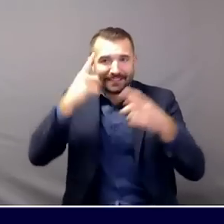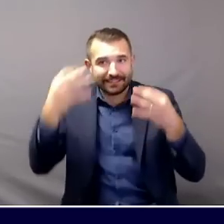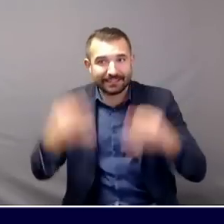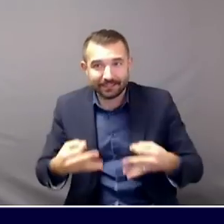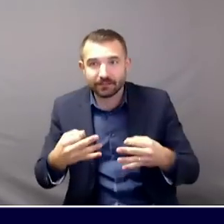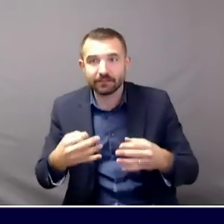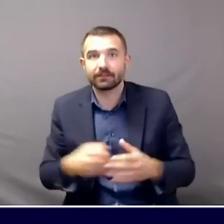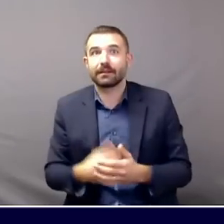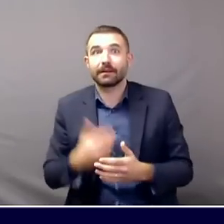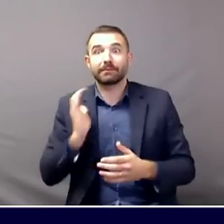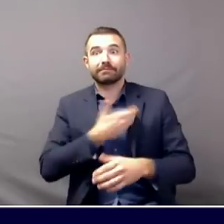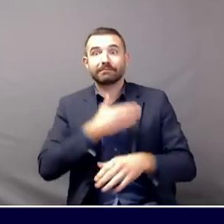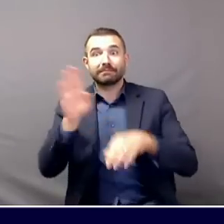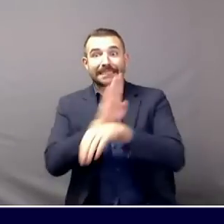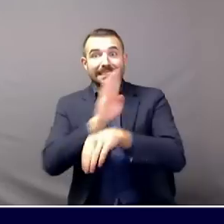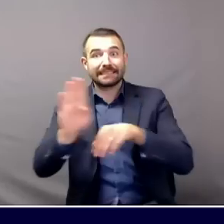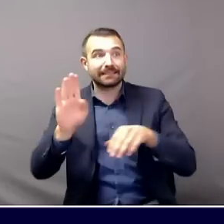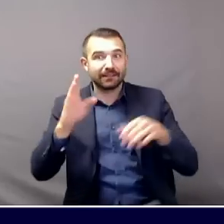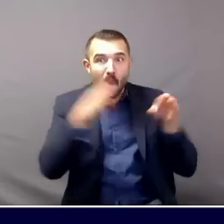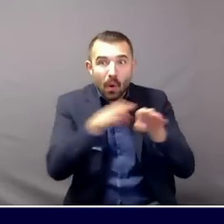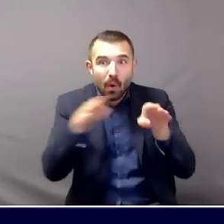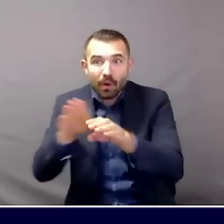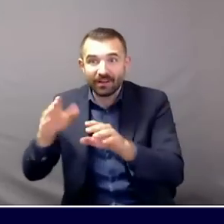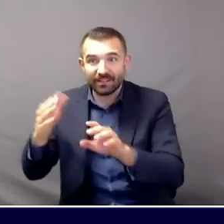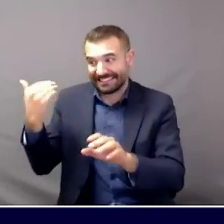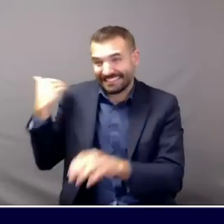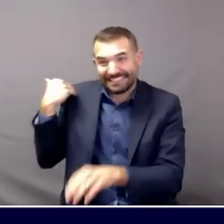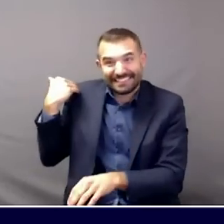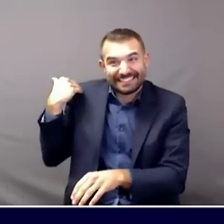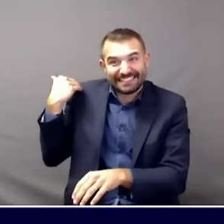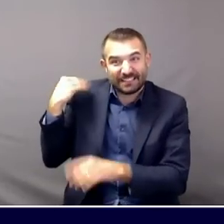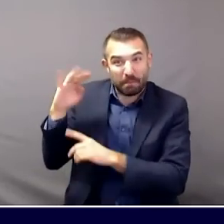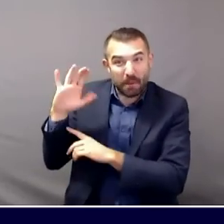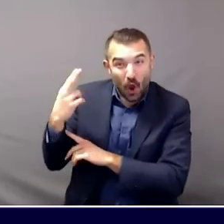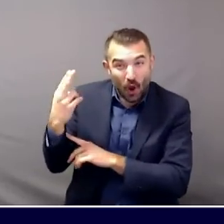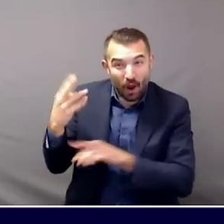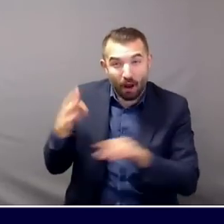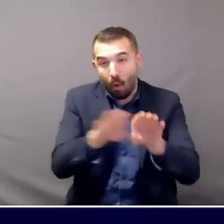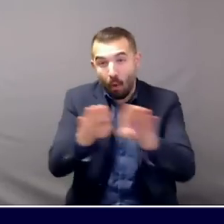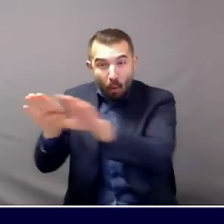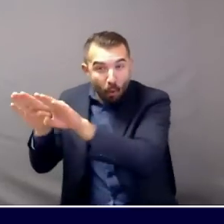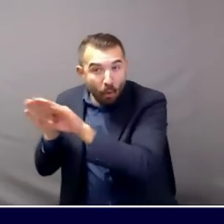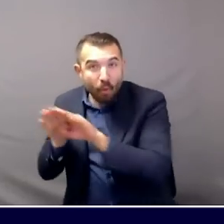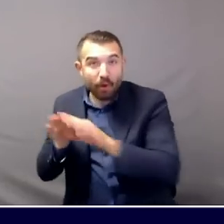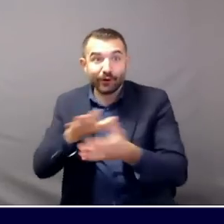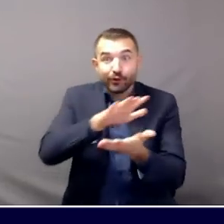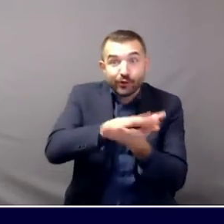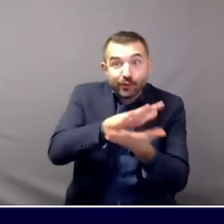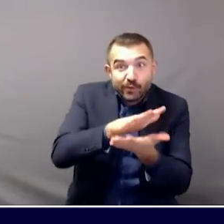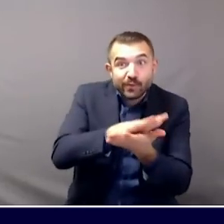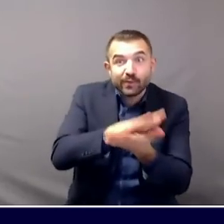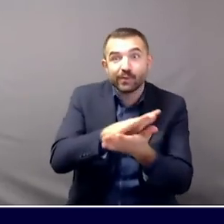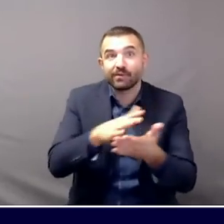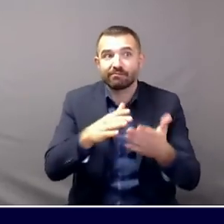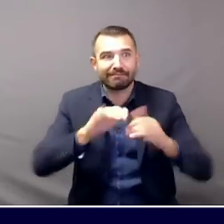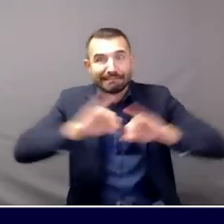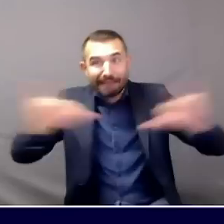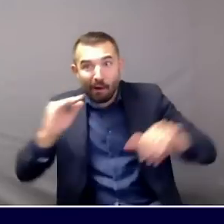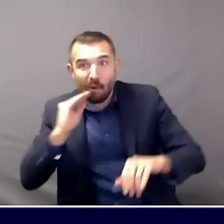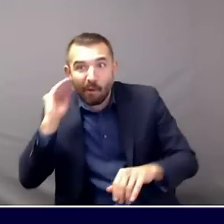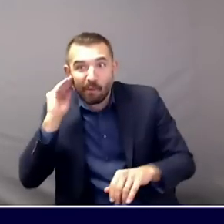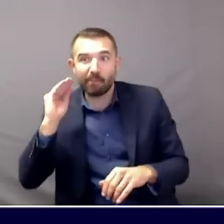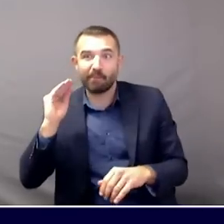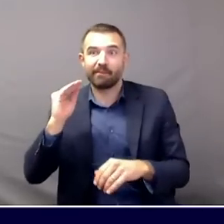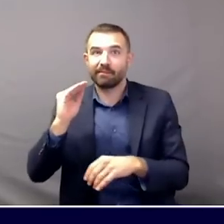non-essential businesses, to recommend schools end in-person instruction. That was last spring. Those decisions